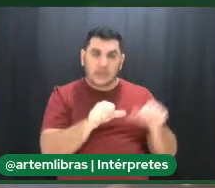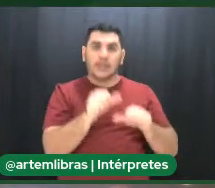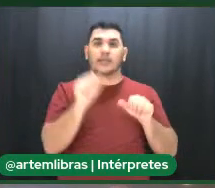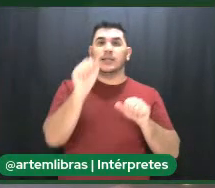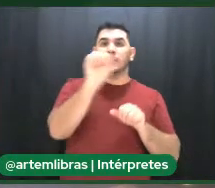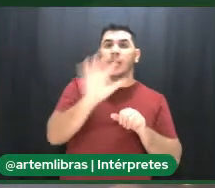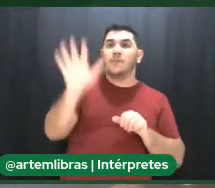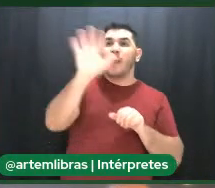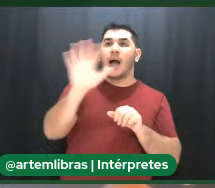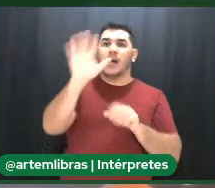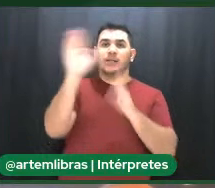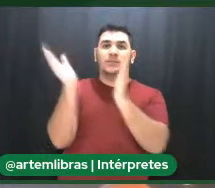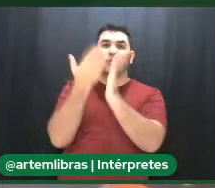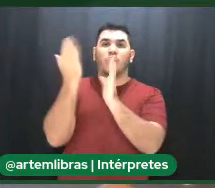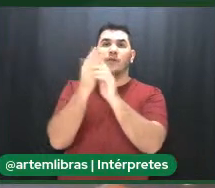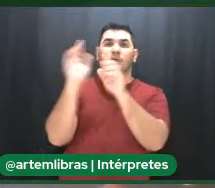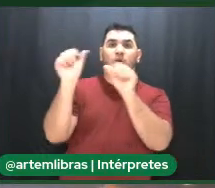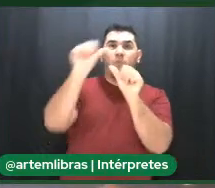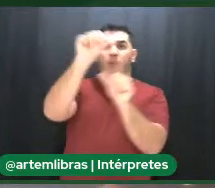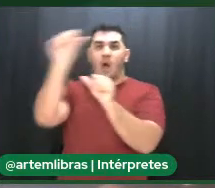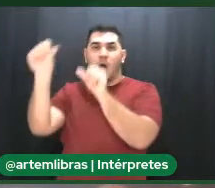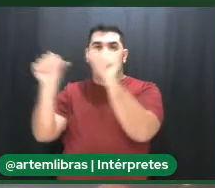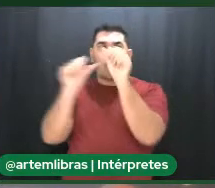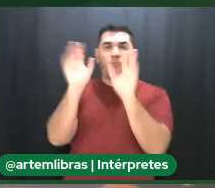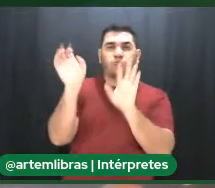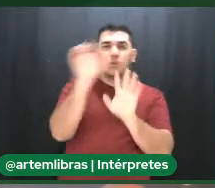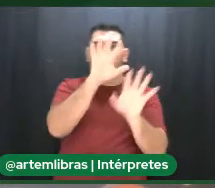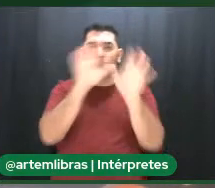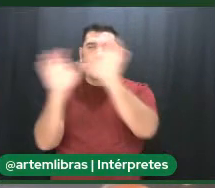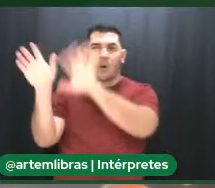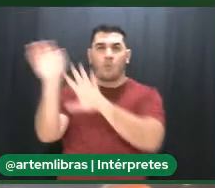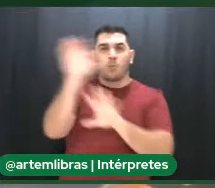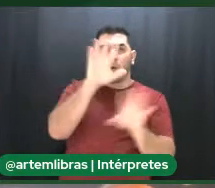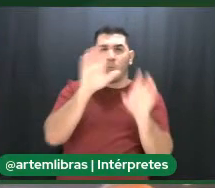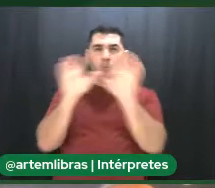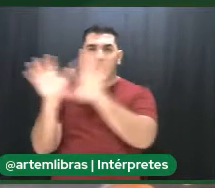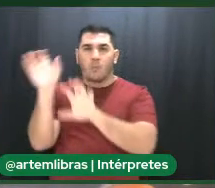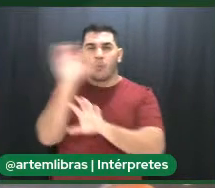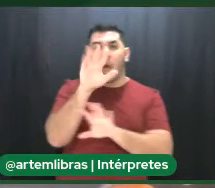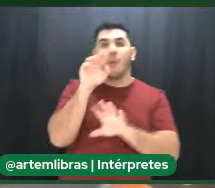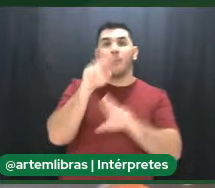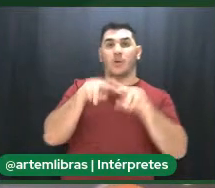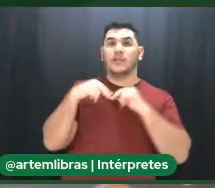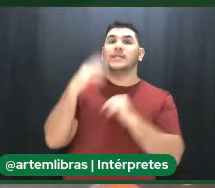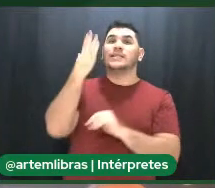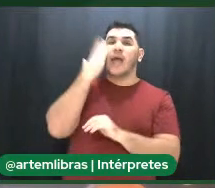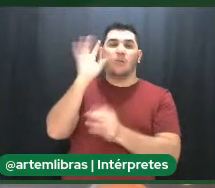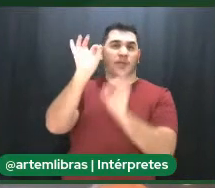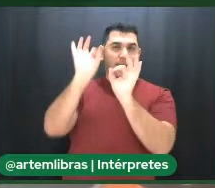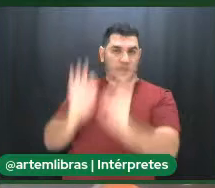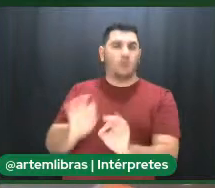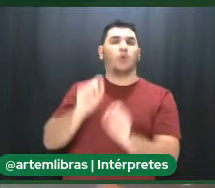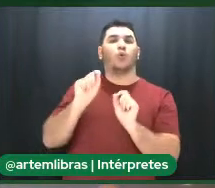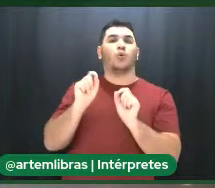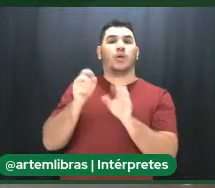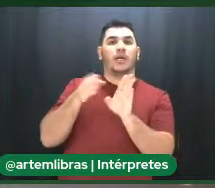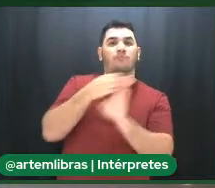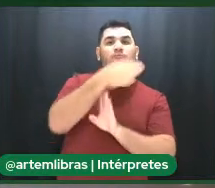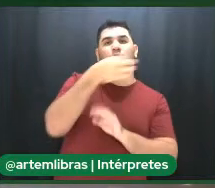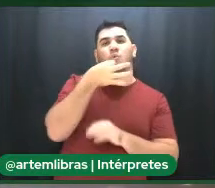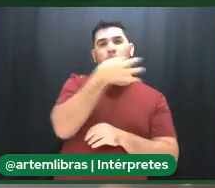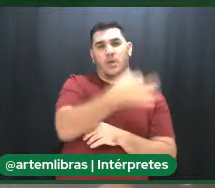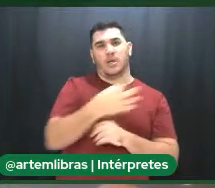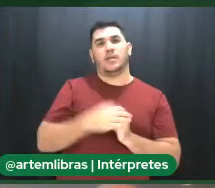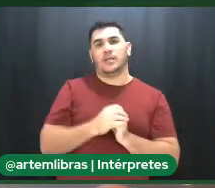know exactly why you got that recommendation. Okay? There's no confusion.